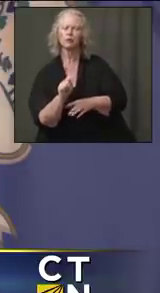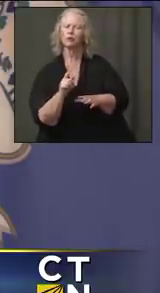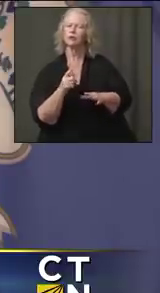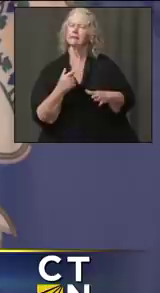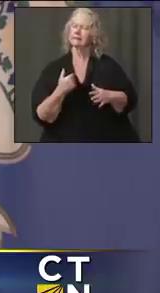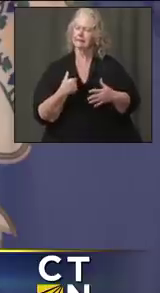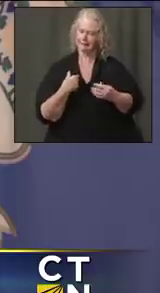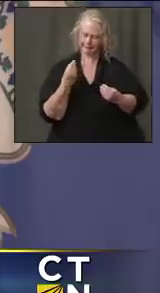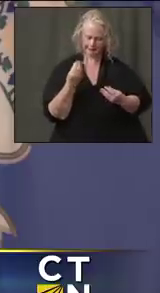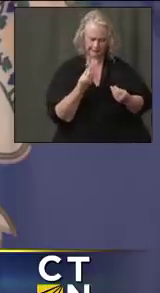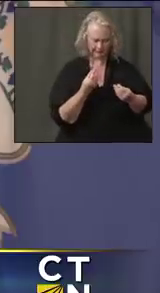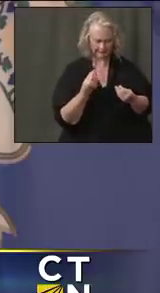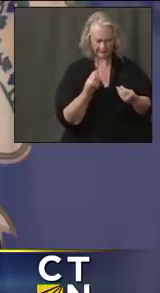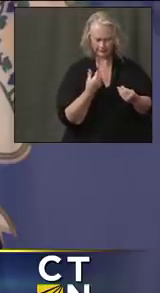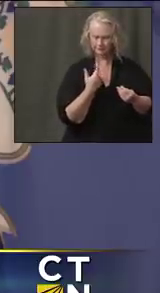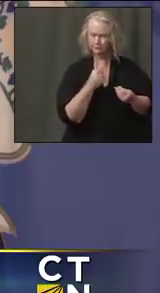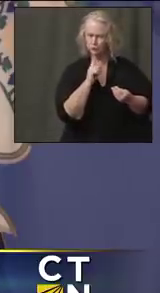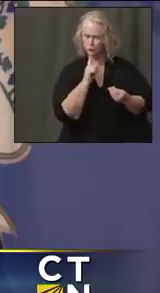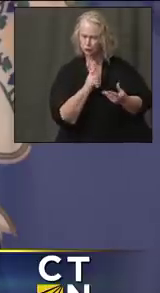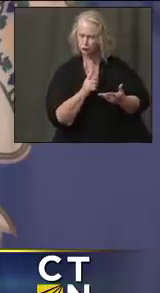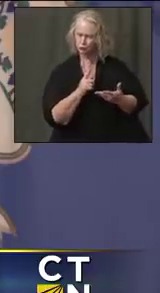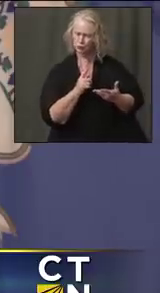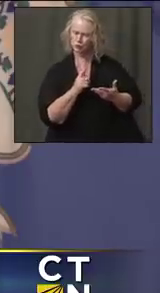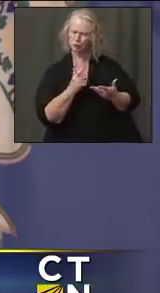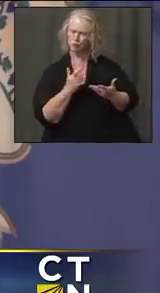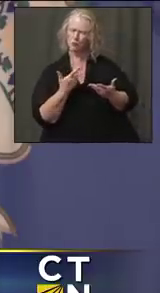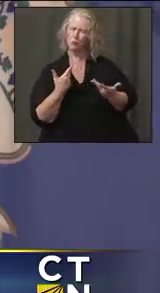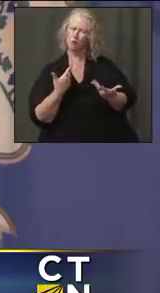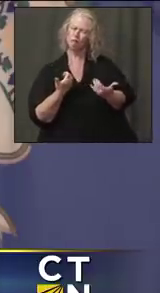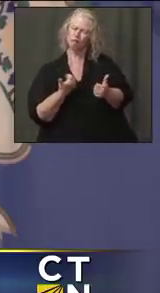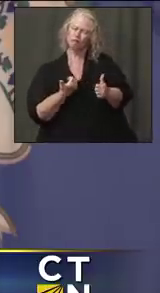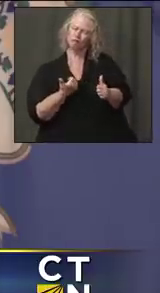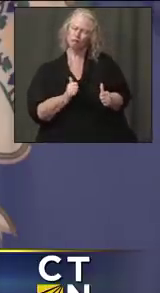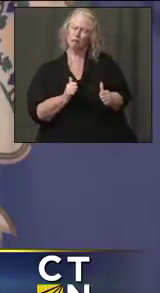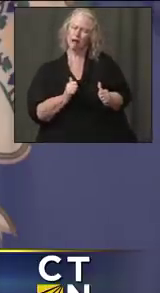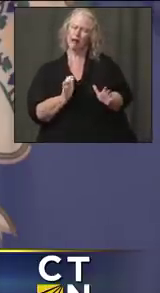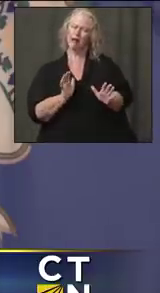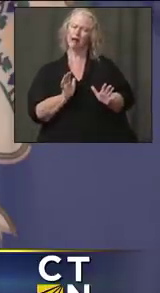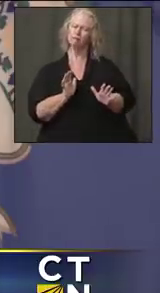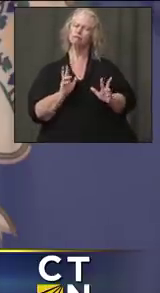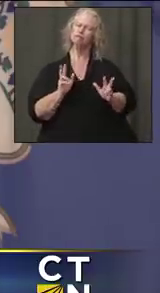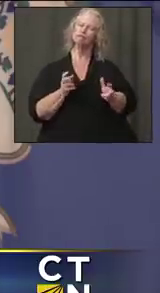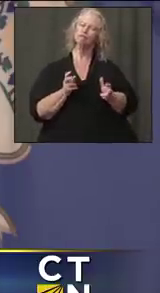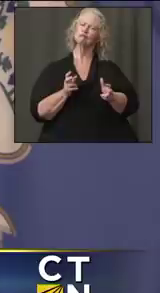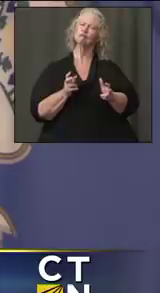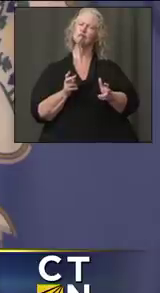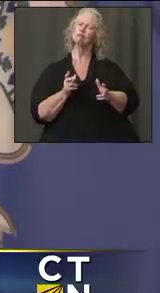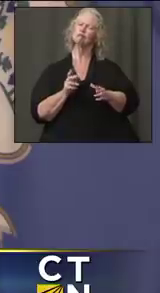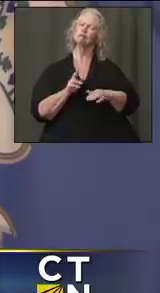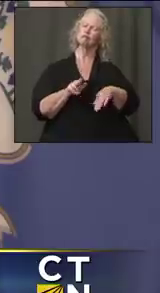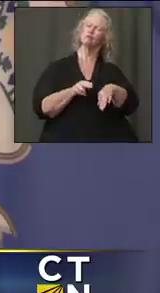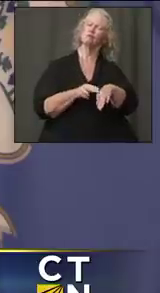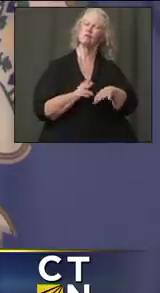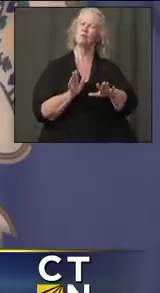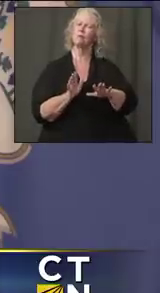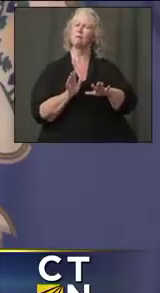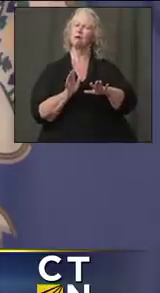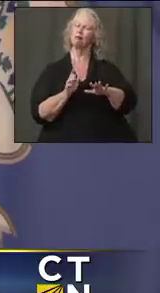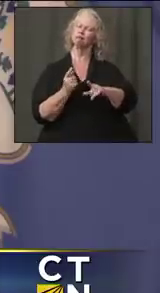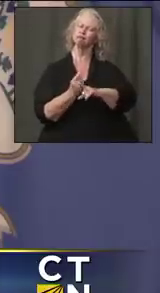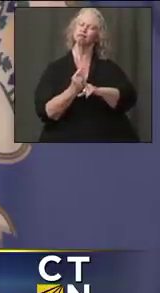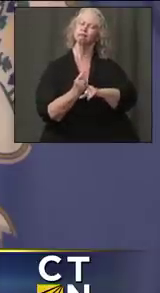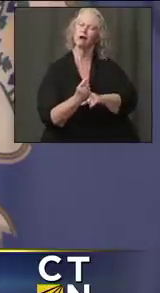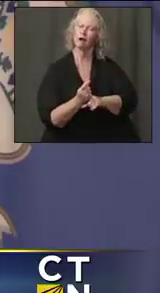had as close to a traditional classroom experience as we could for these kids, especially K through